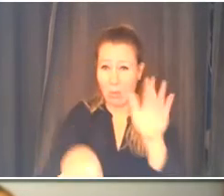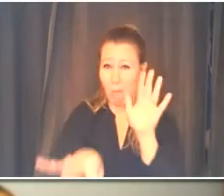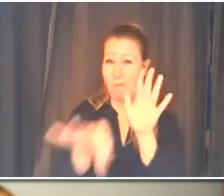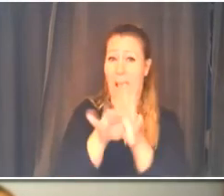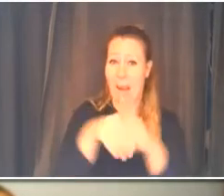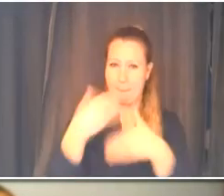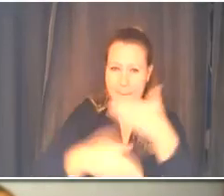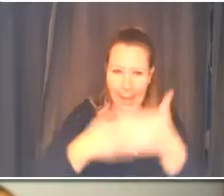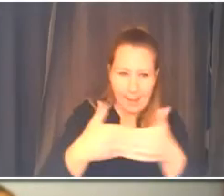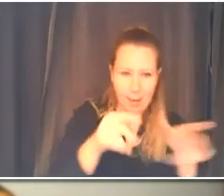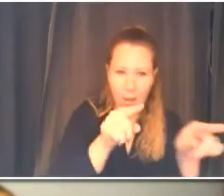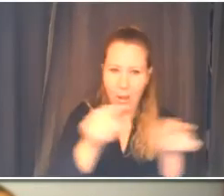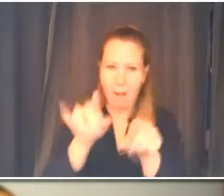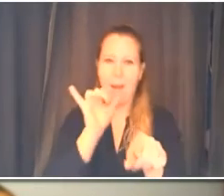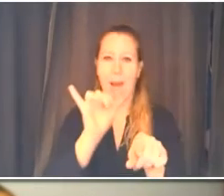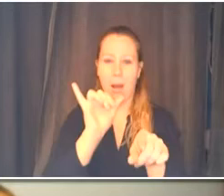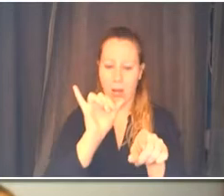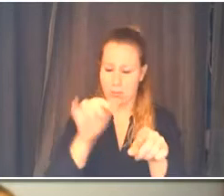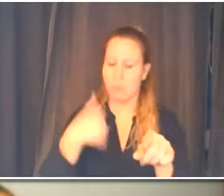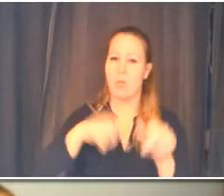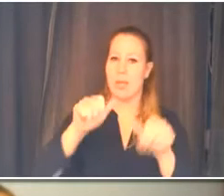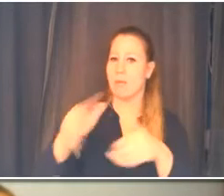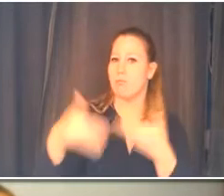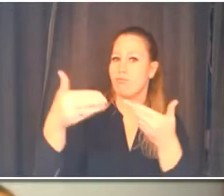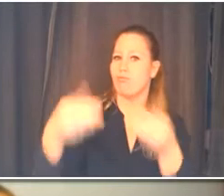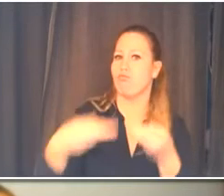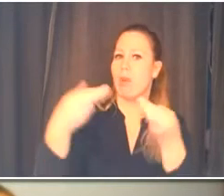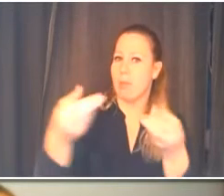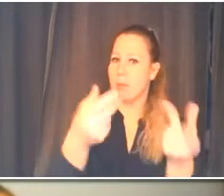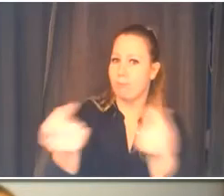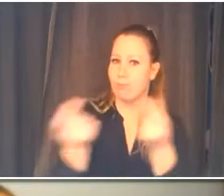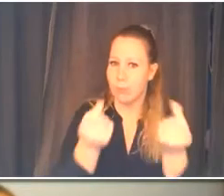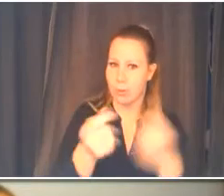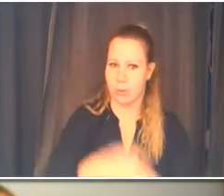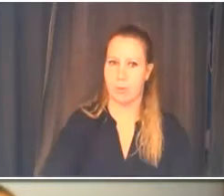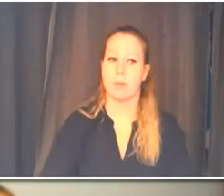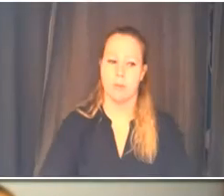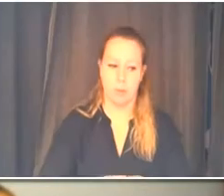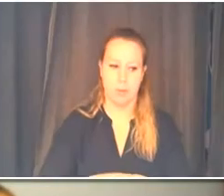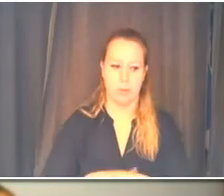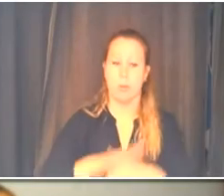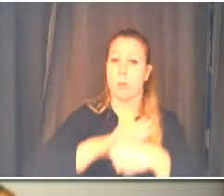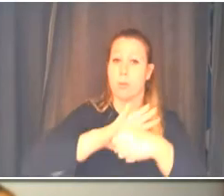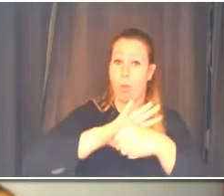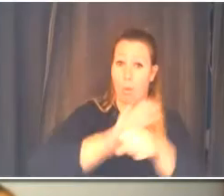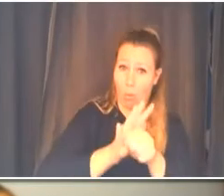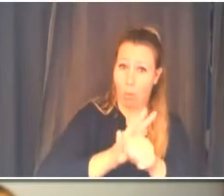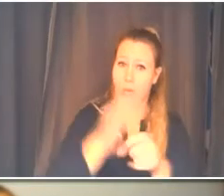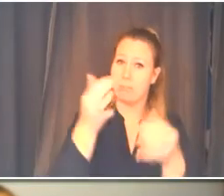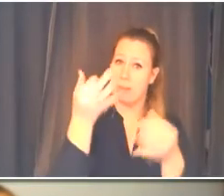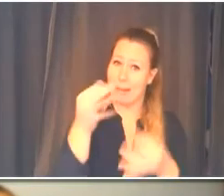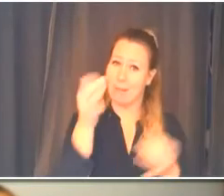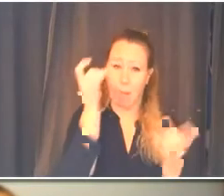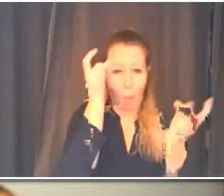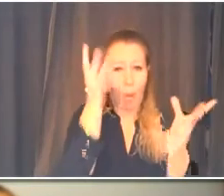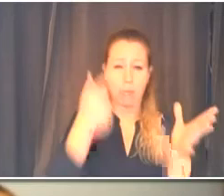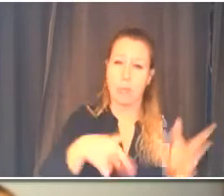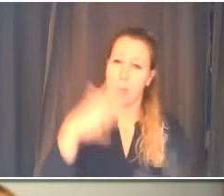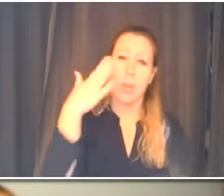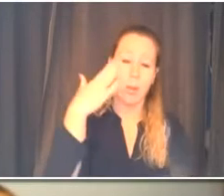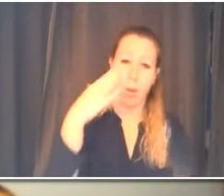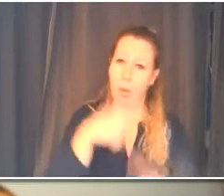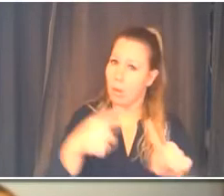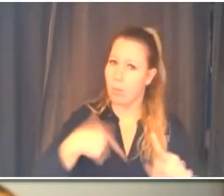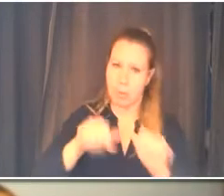atrisk programs these programs allow our domestic violence prevention officers to focus on the most atrisk homes